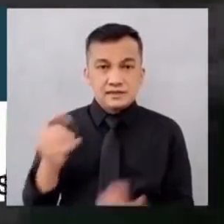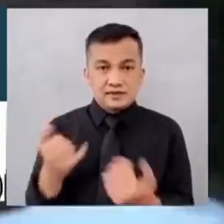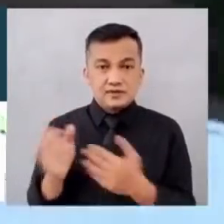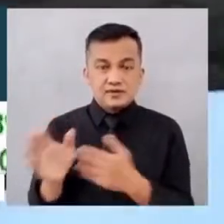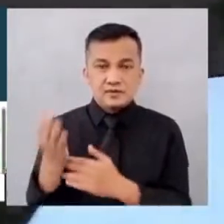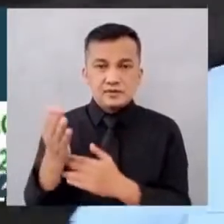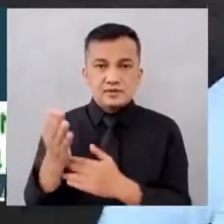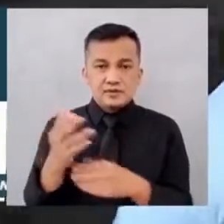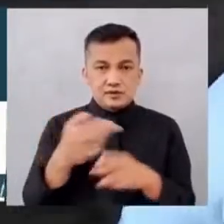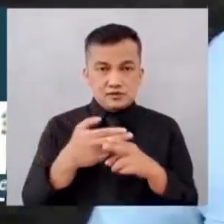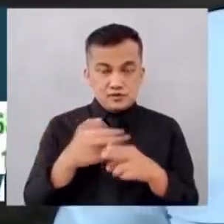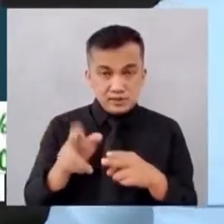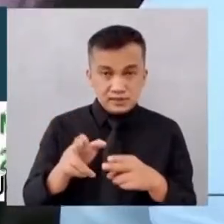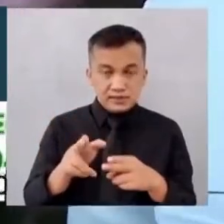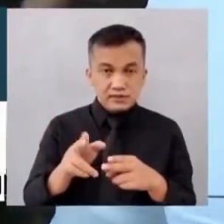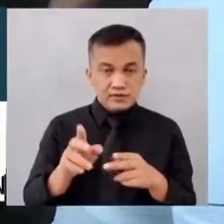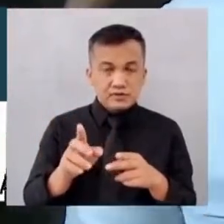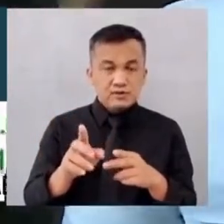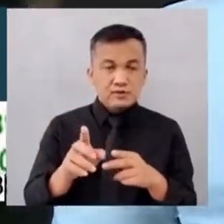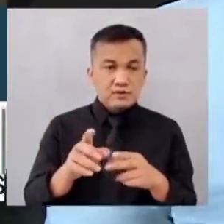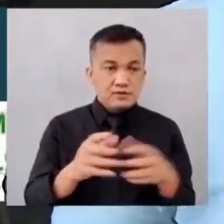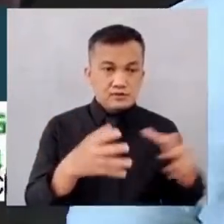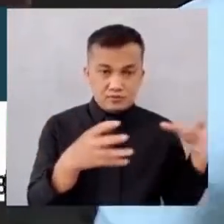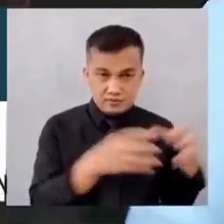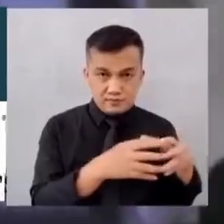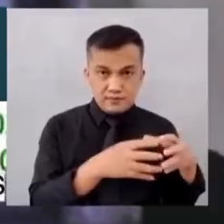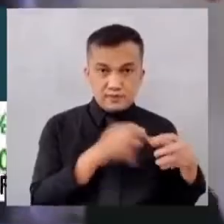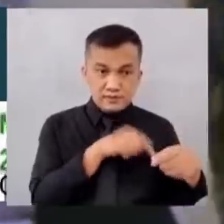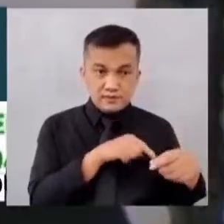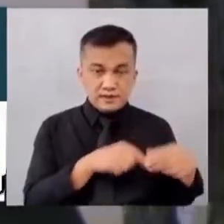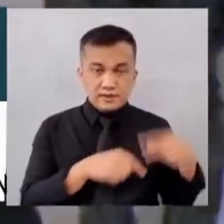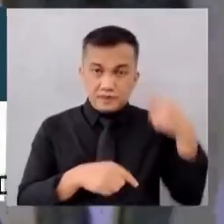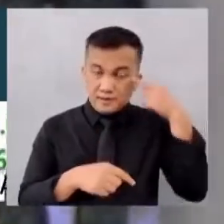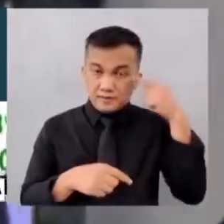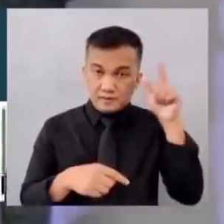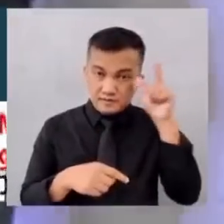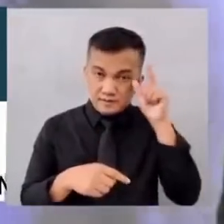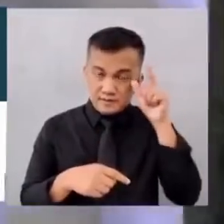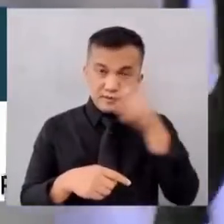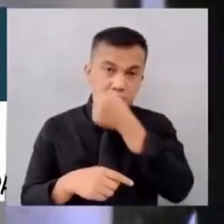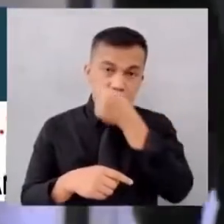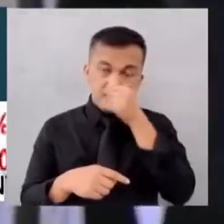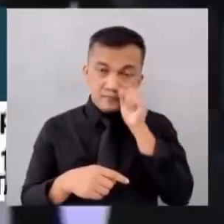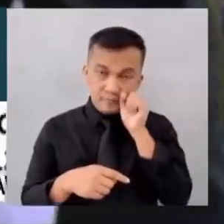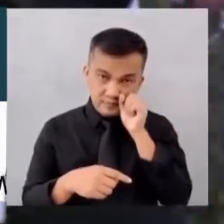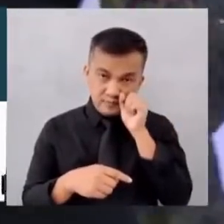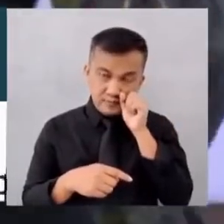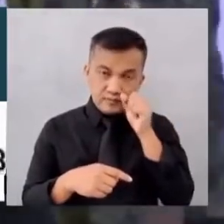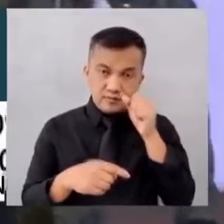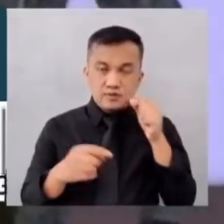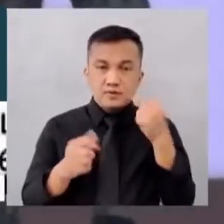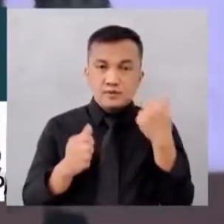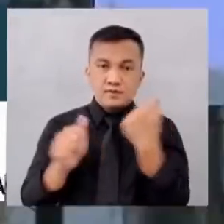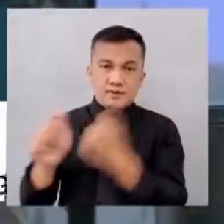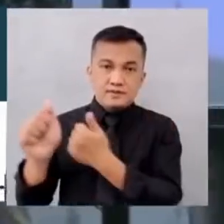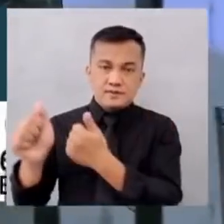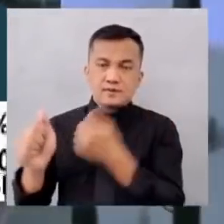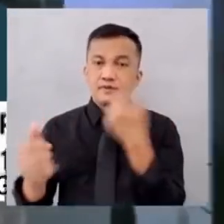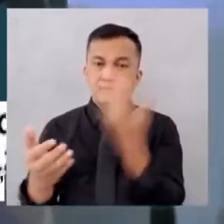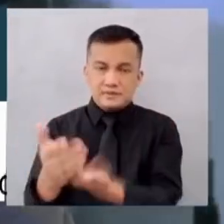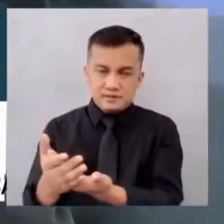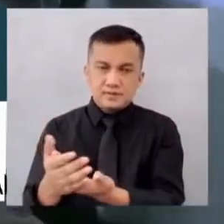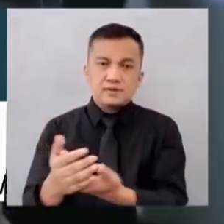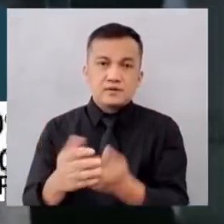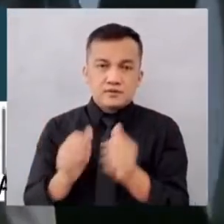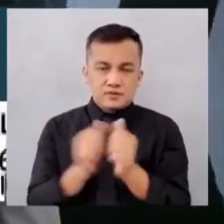minutes after, the camp of Senator Panfilo Lacson and Senate President Tito Sotto also arrived with their